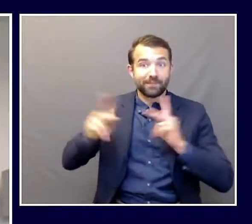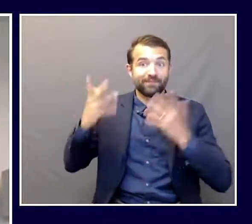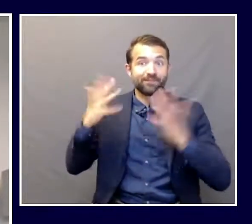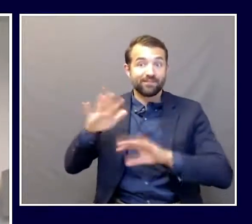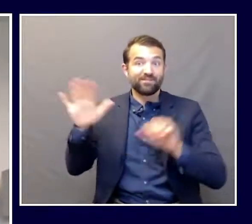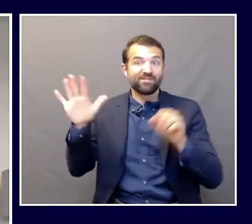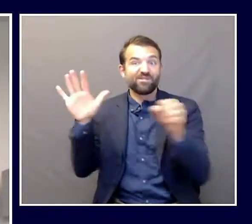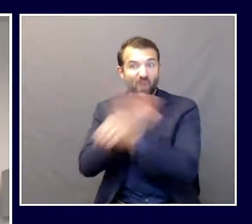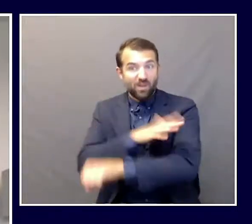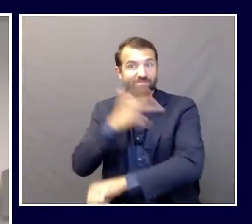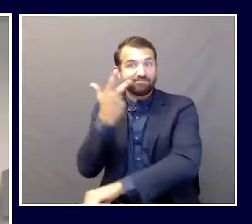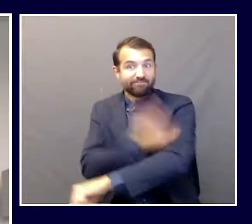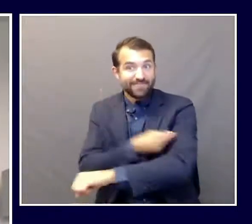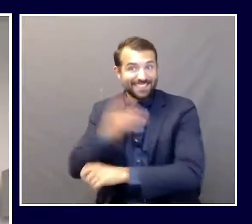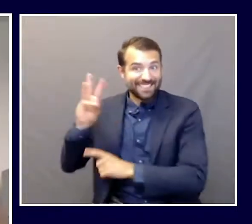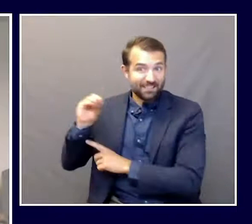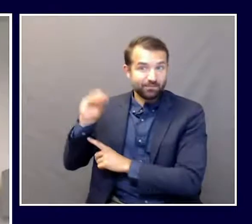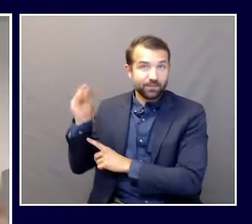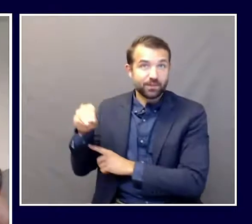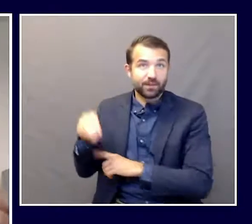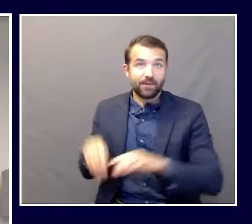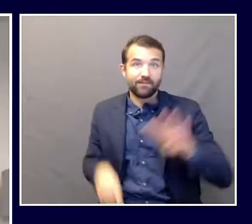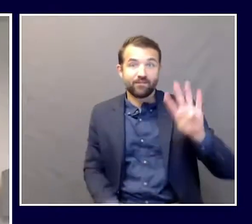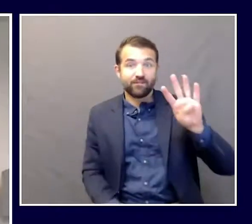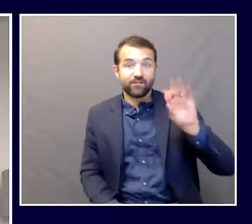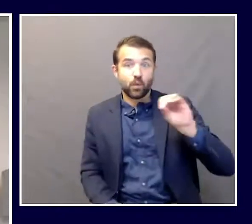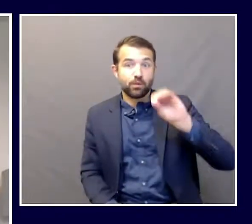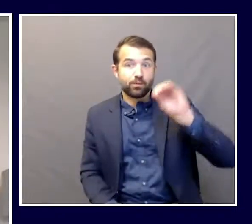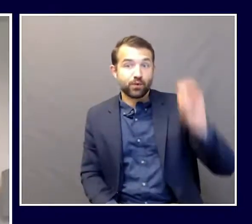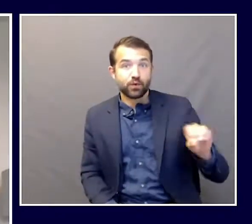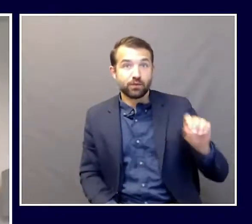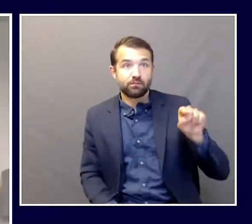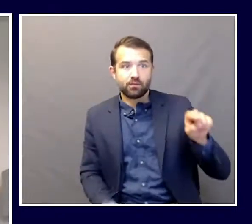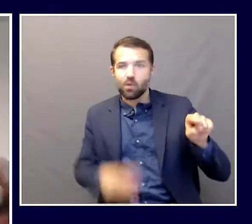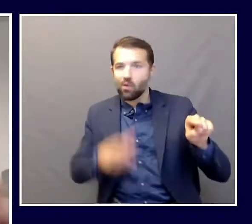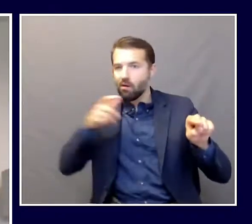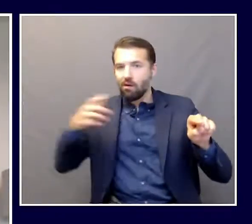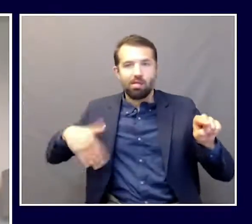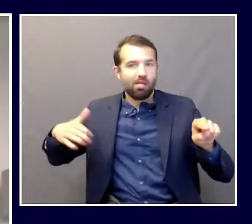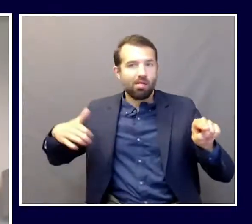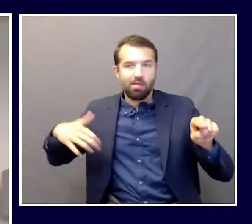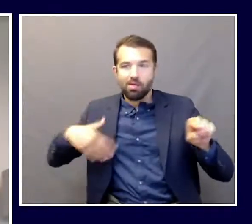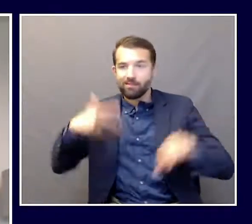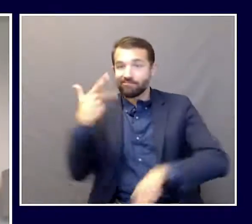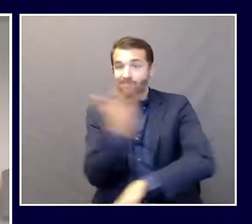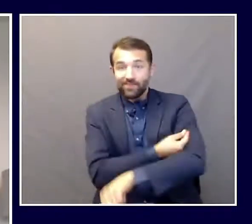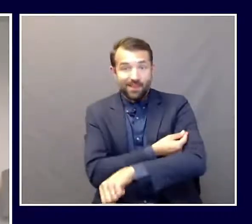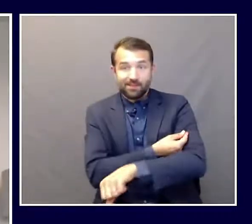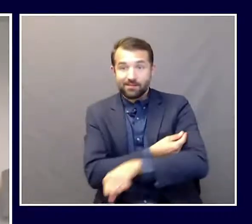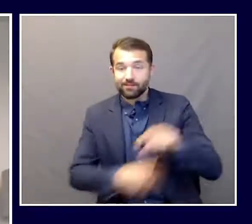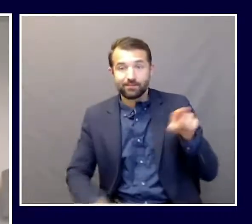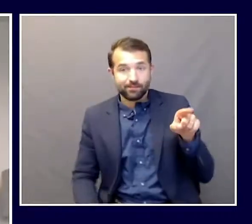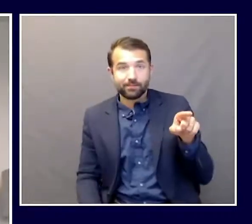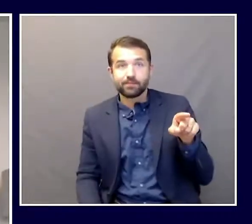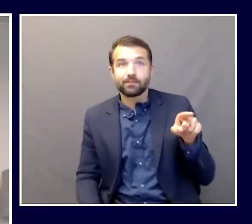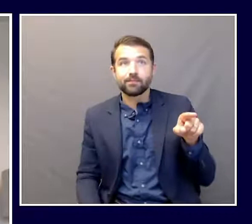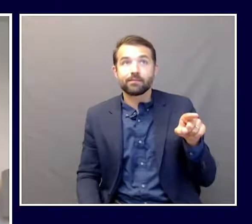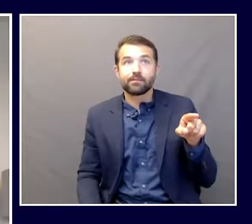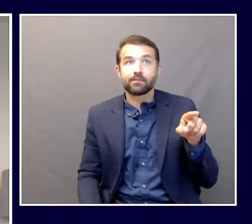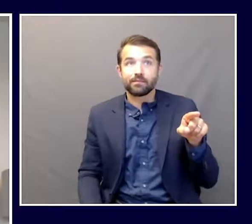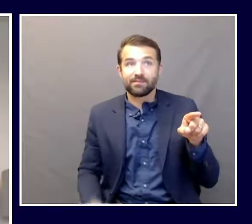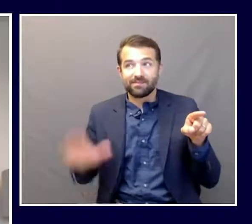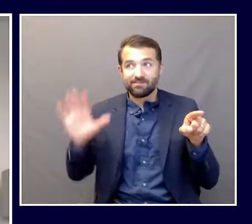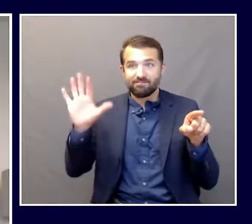because they're unvaccinated. If you adjust the testing volume to just zero in on the unvaccinated